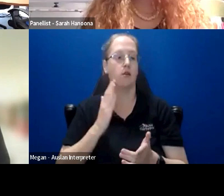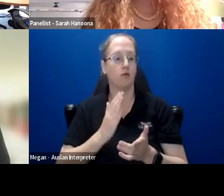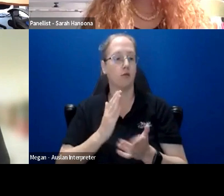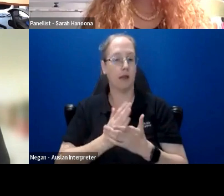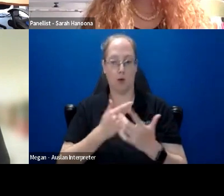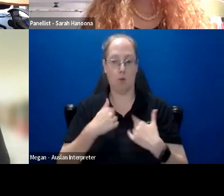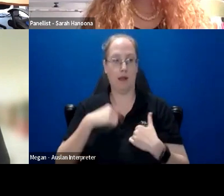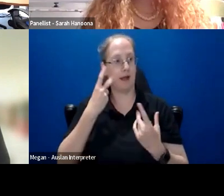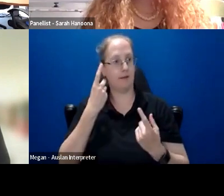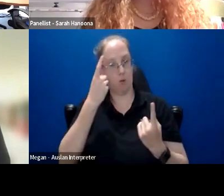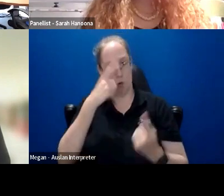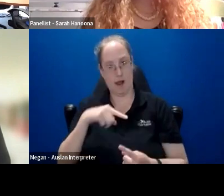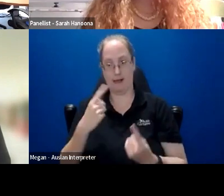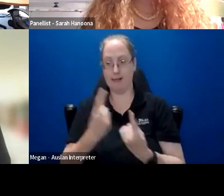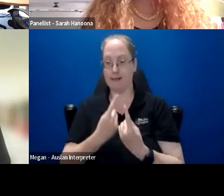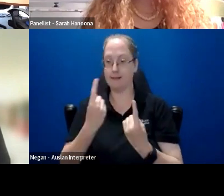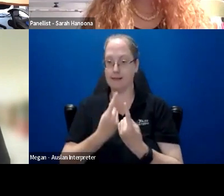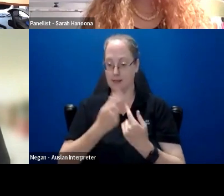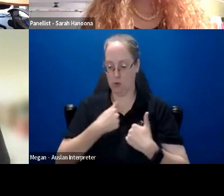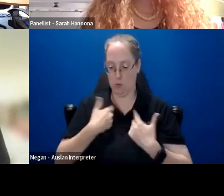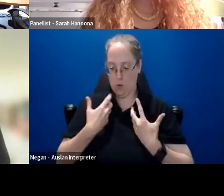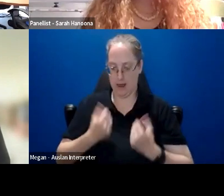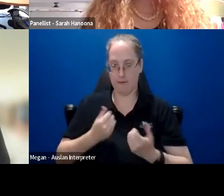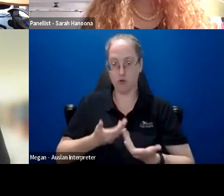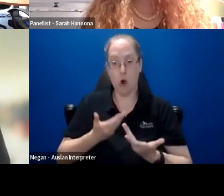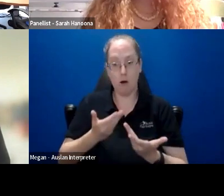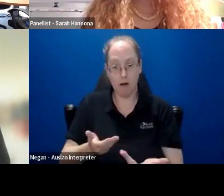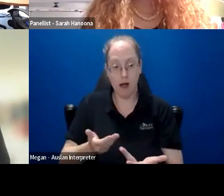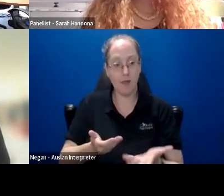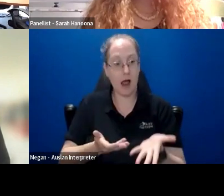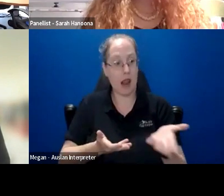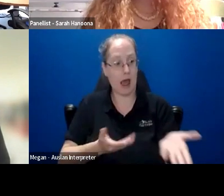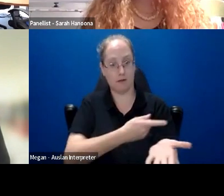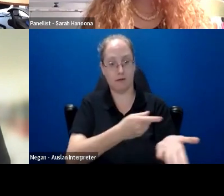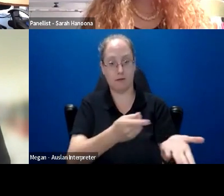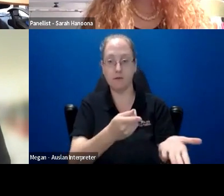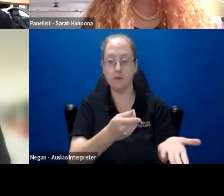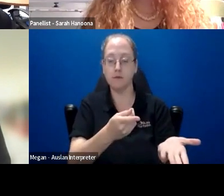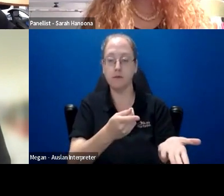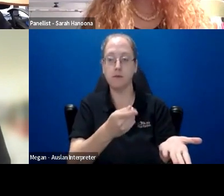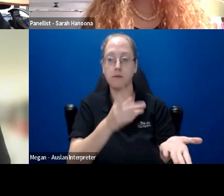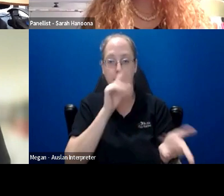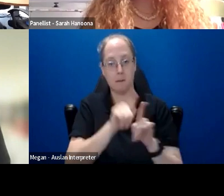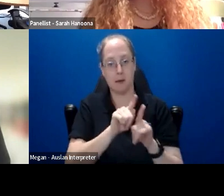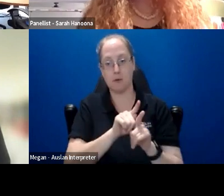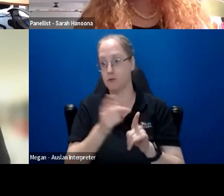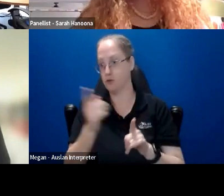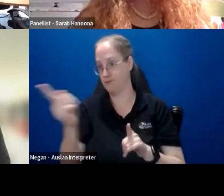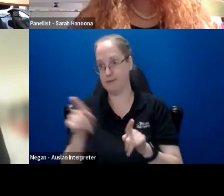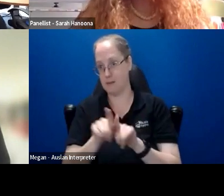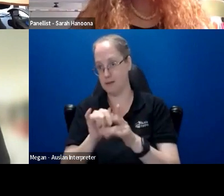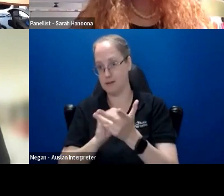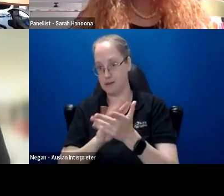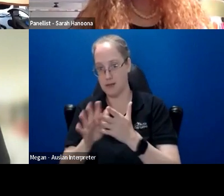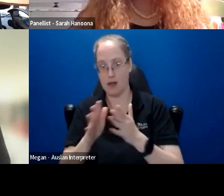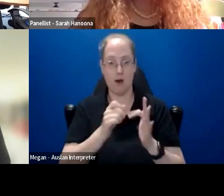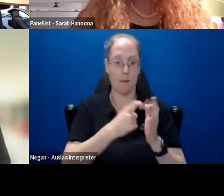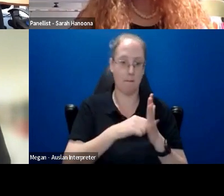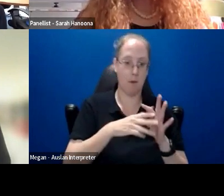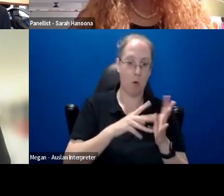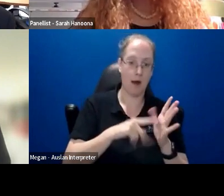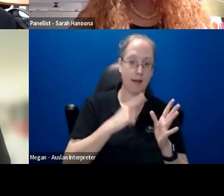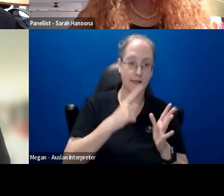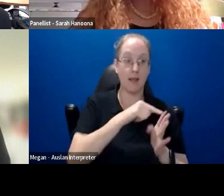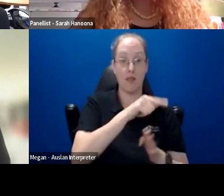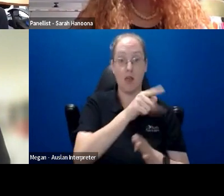enables young people to reach out, as you've heard from Pine and Sarah, to take advantage of